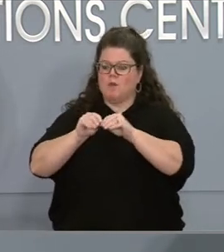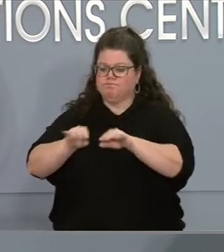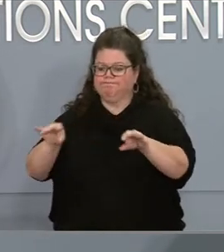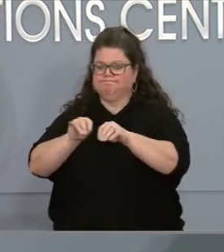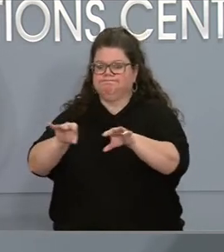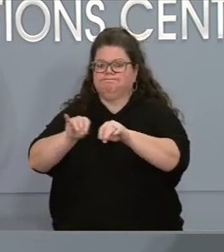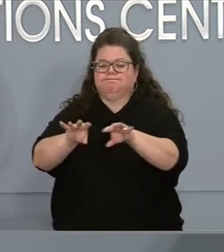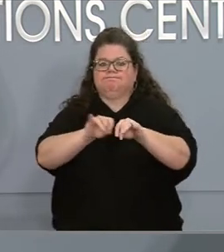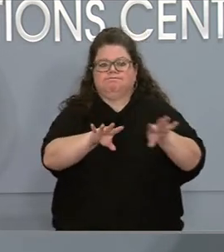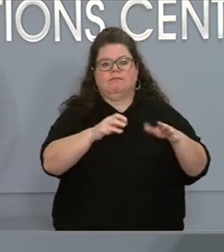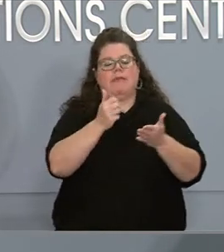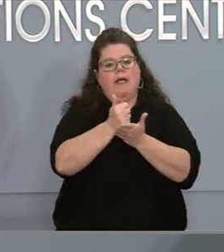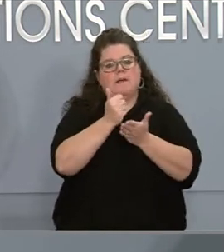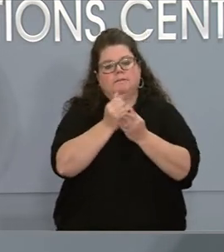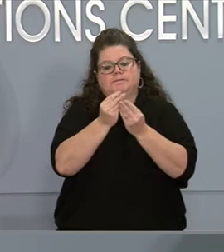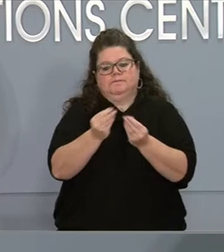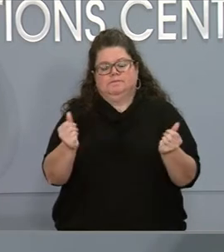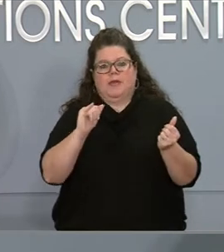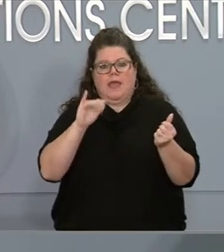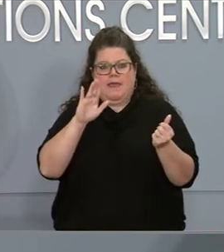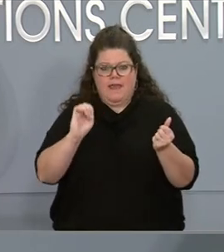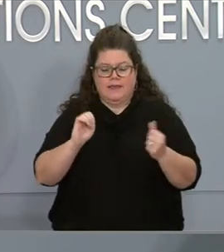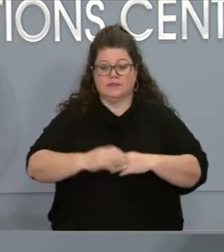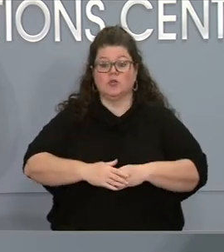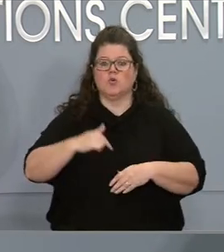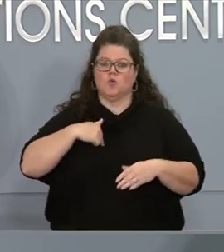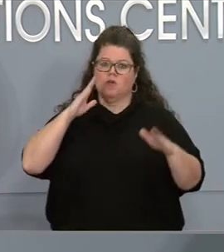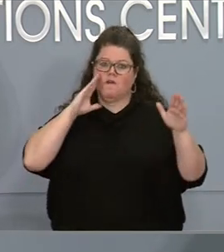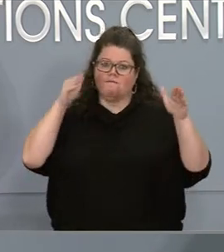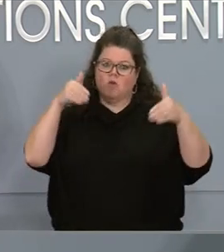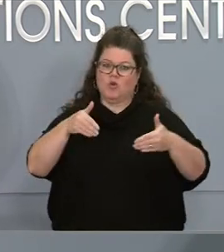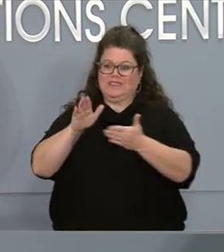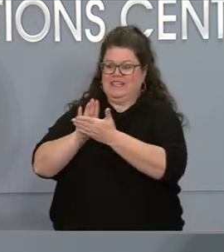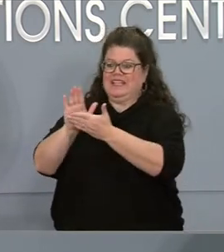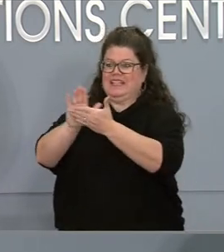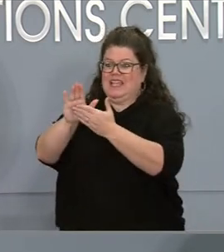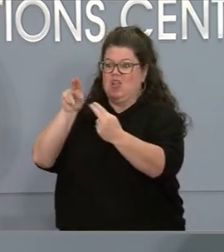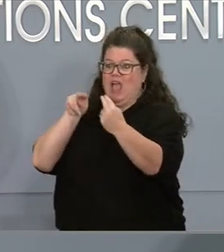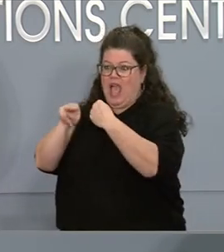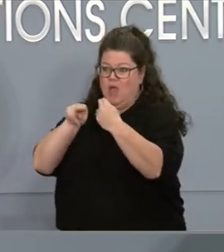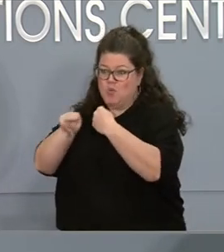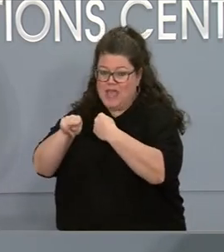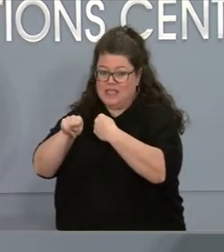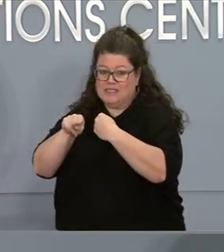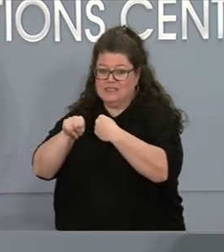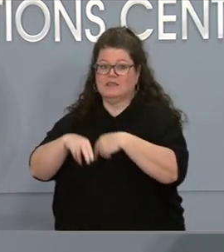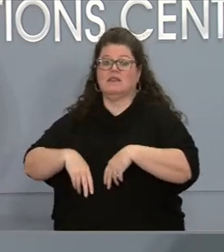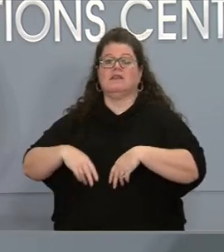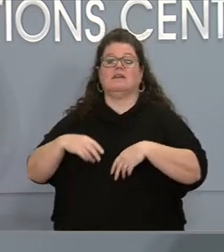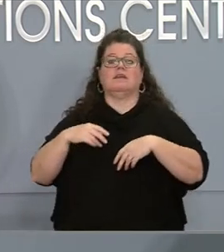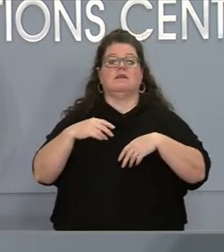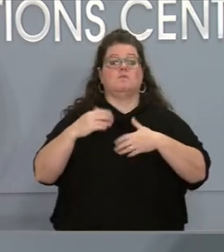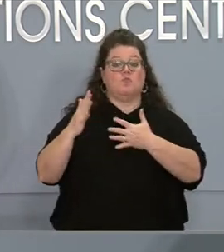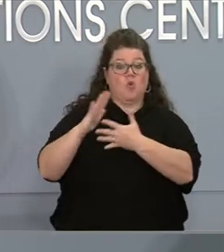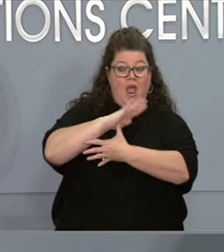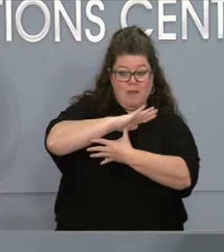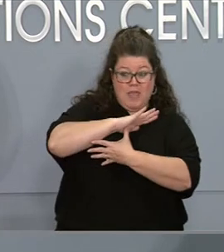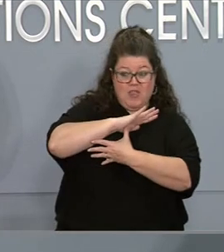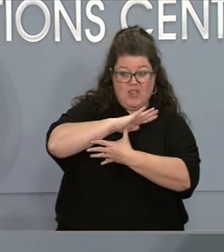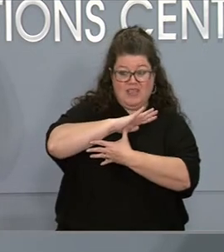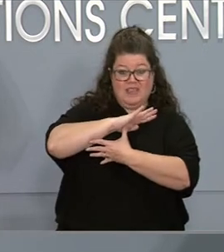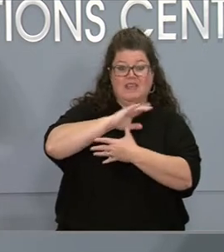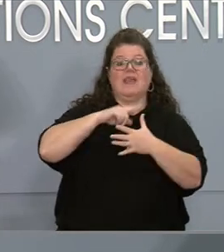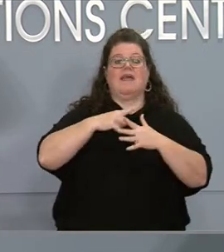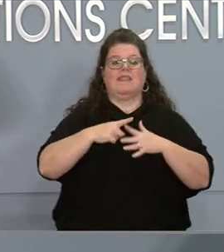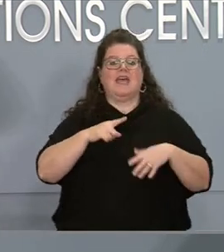tomorrow. NCDOT is focused on clearing our interstates, then our primary and our secondary routes in that order.